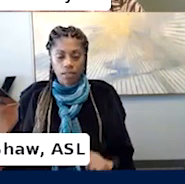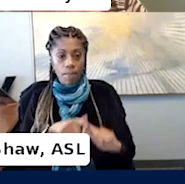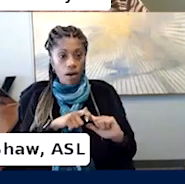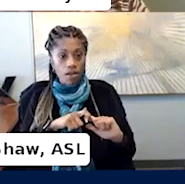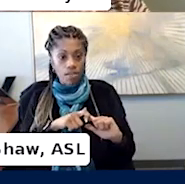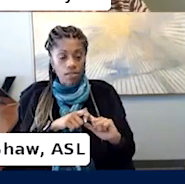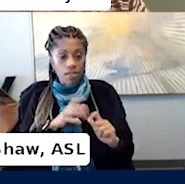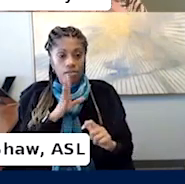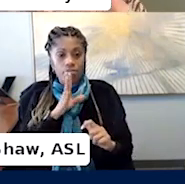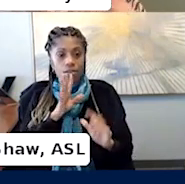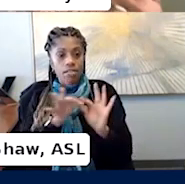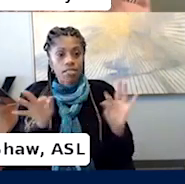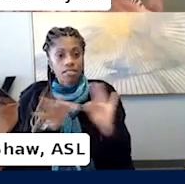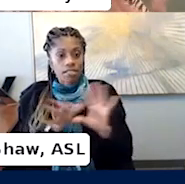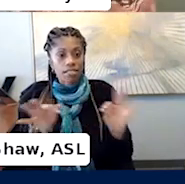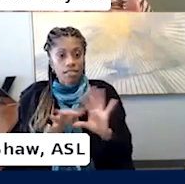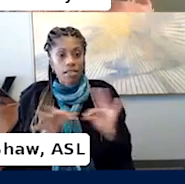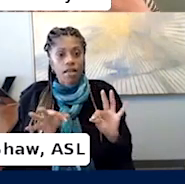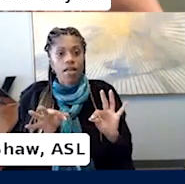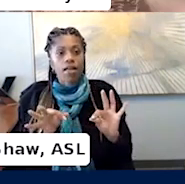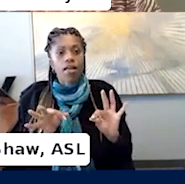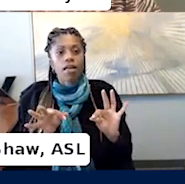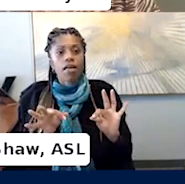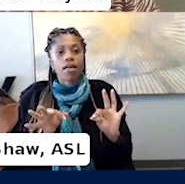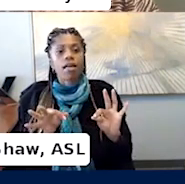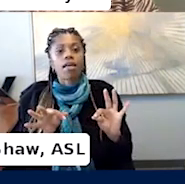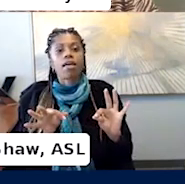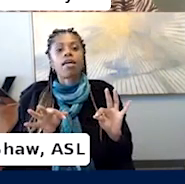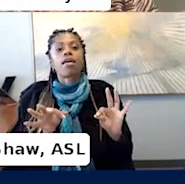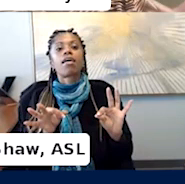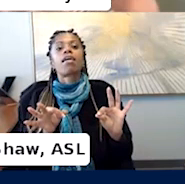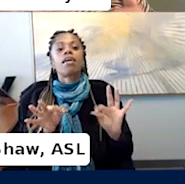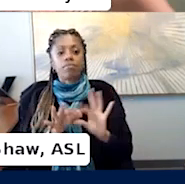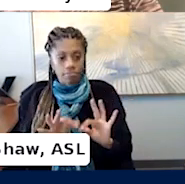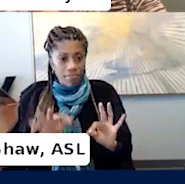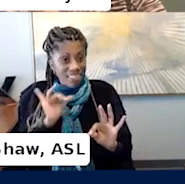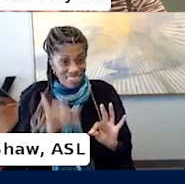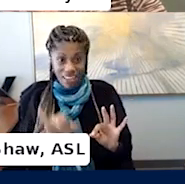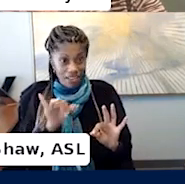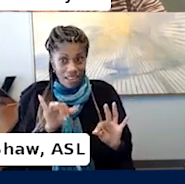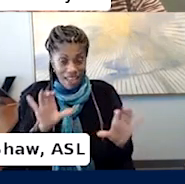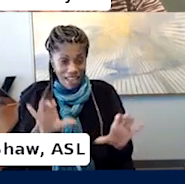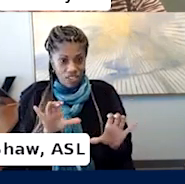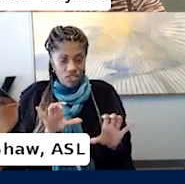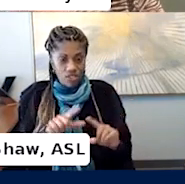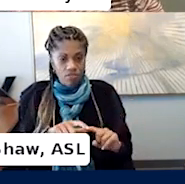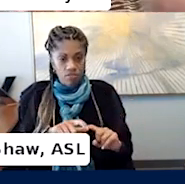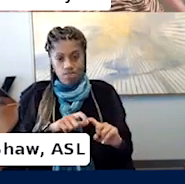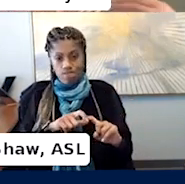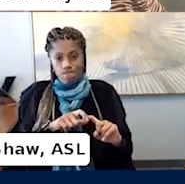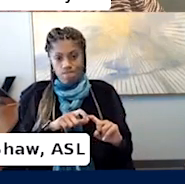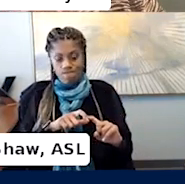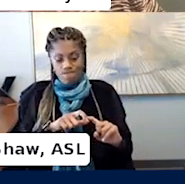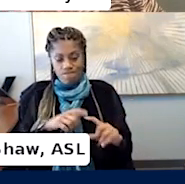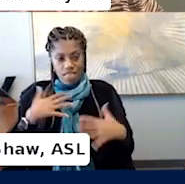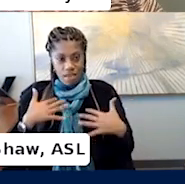voice, the body language, all of those things inform how we move forward and why